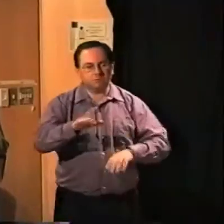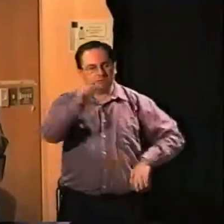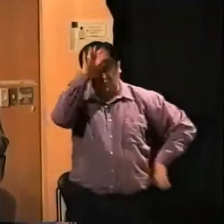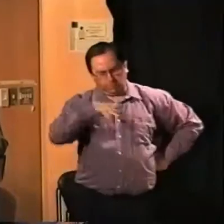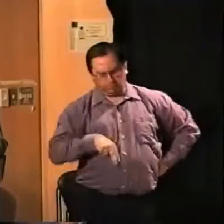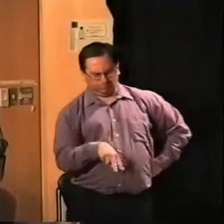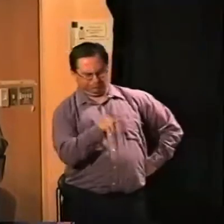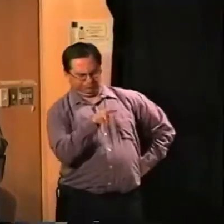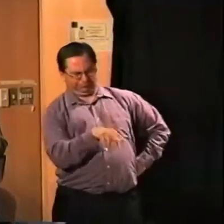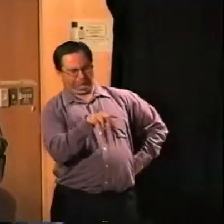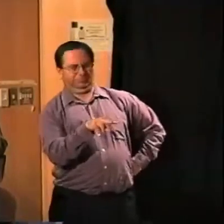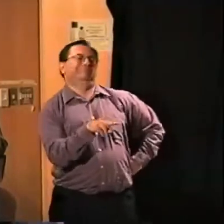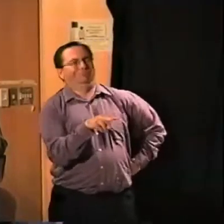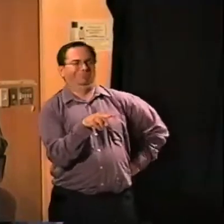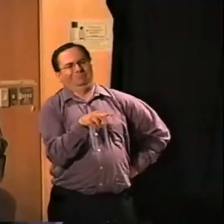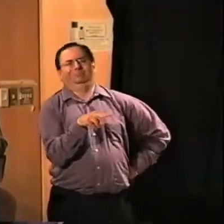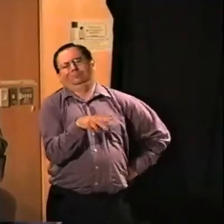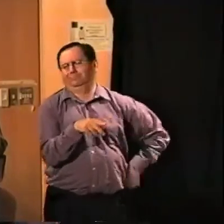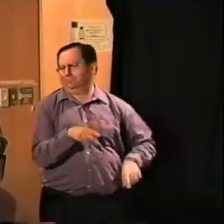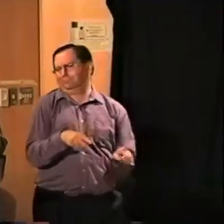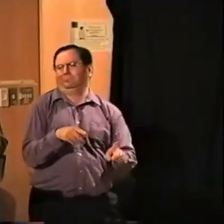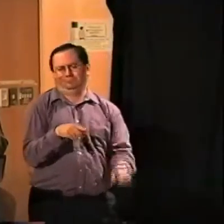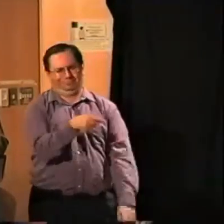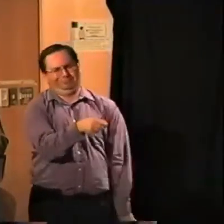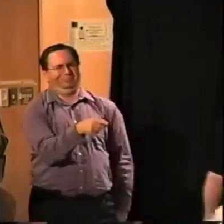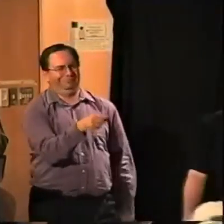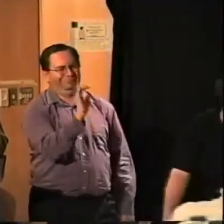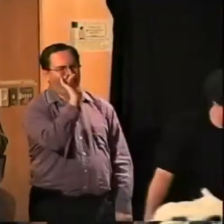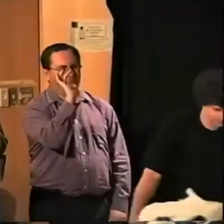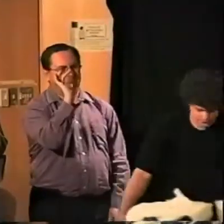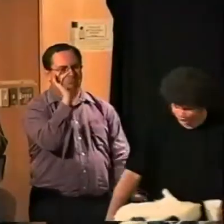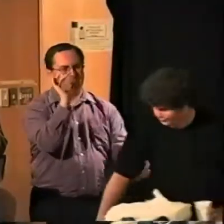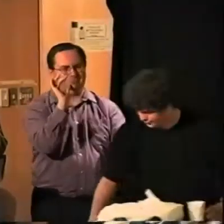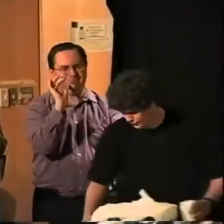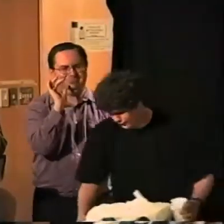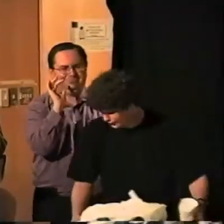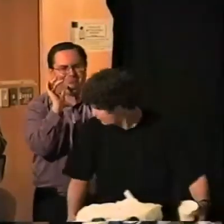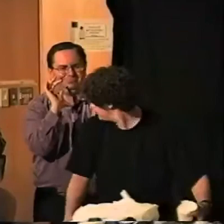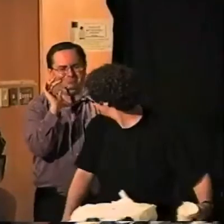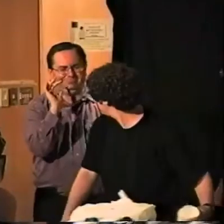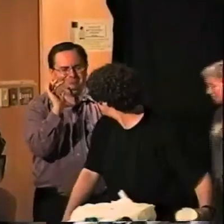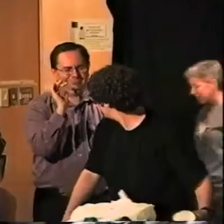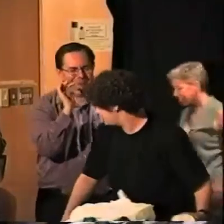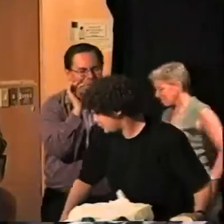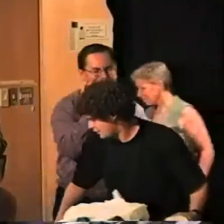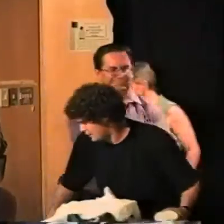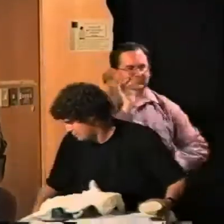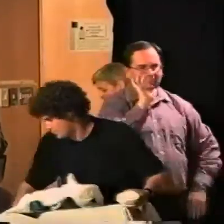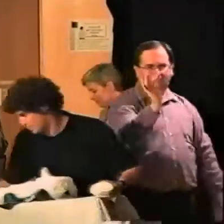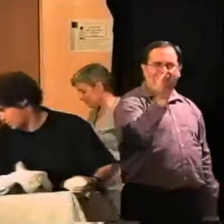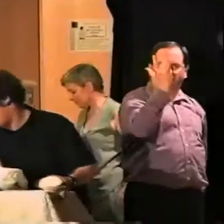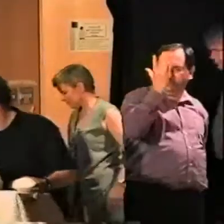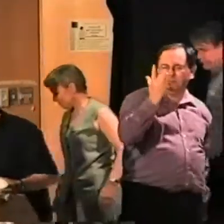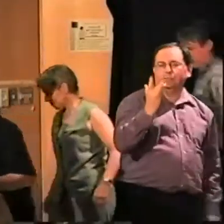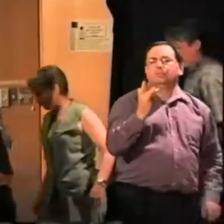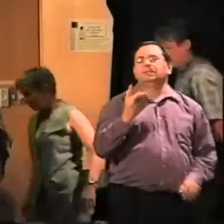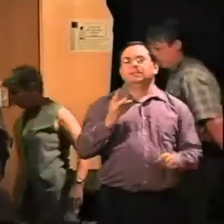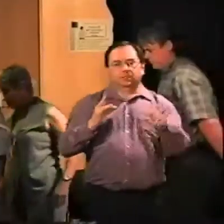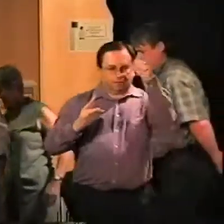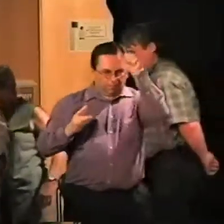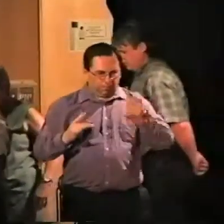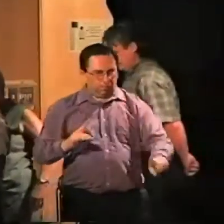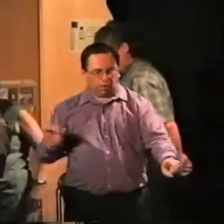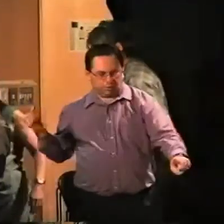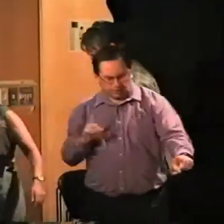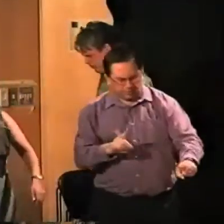man just sort of snickers a little bit, thinking, that's pathetic. And as he gets a little bit closer to the boy, he says,